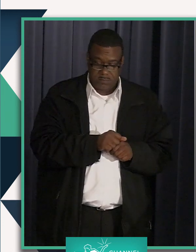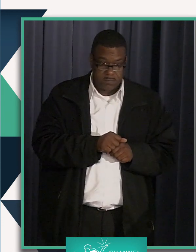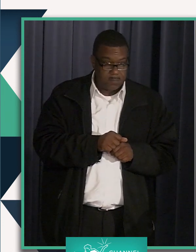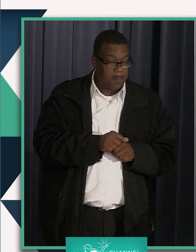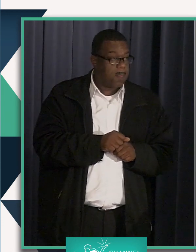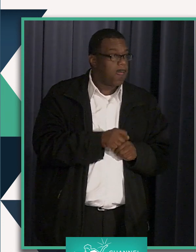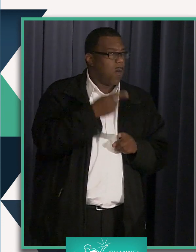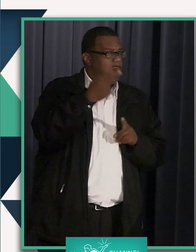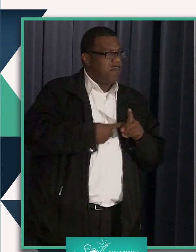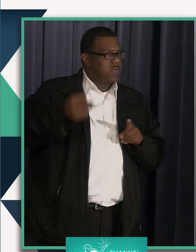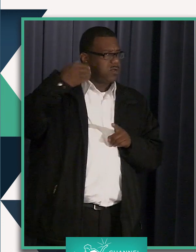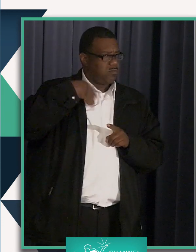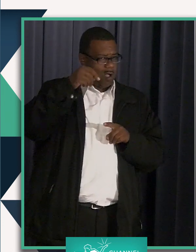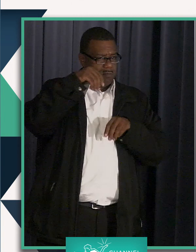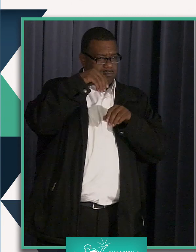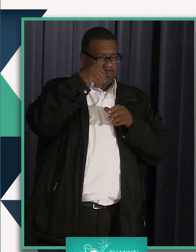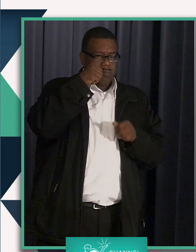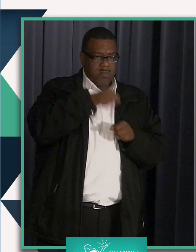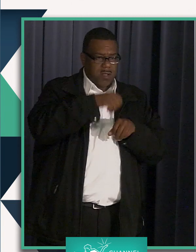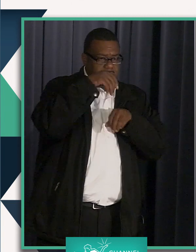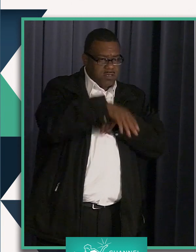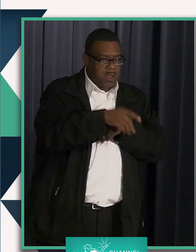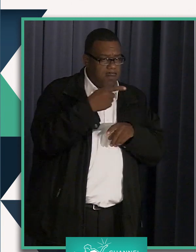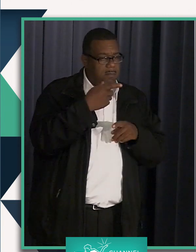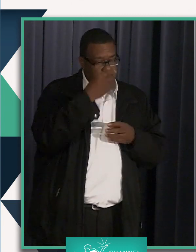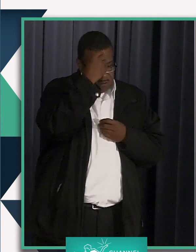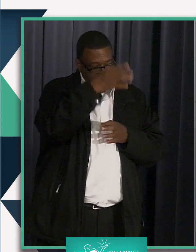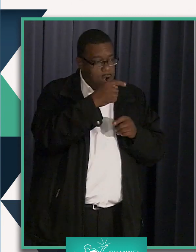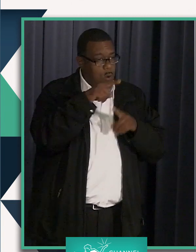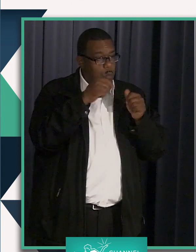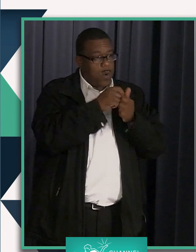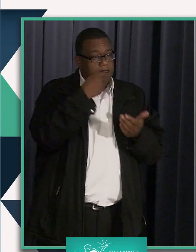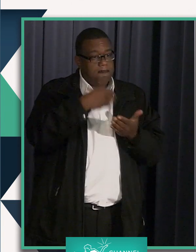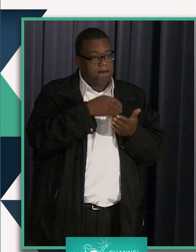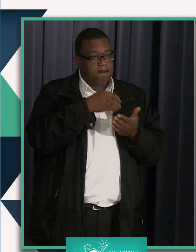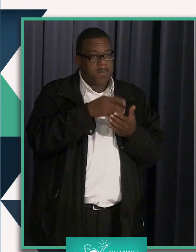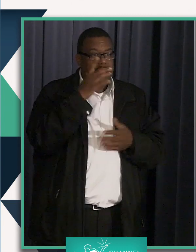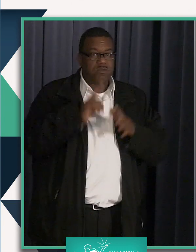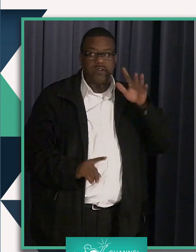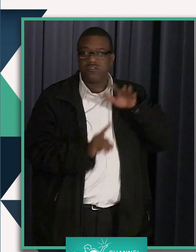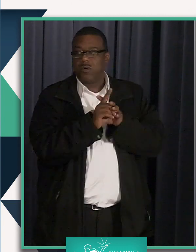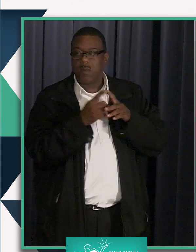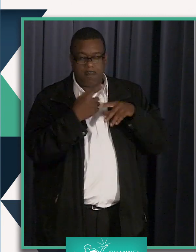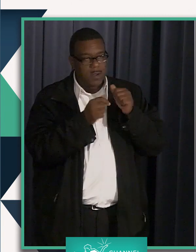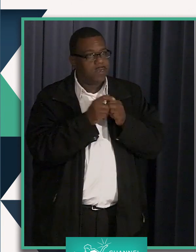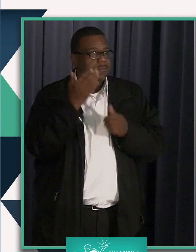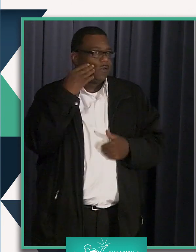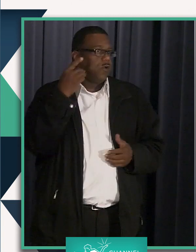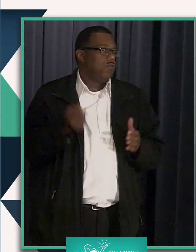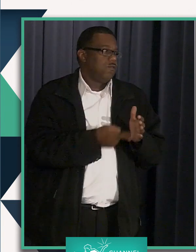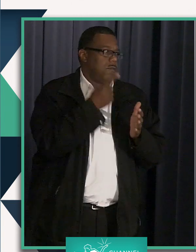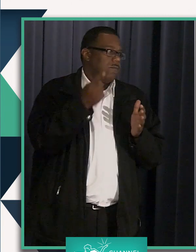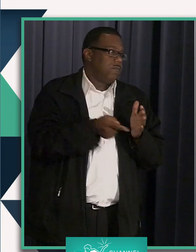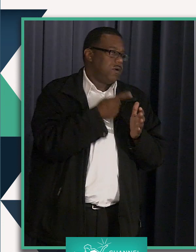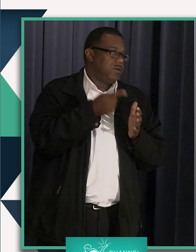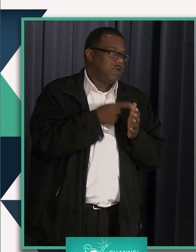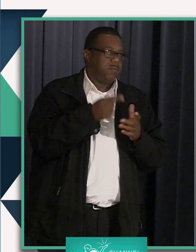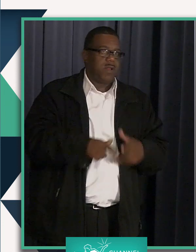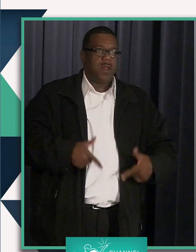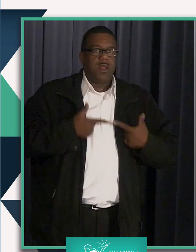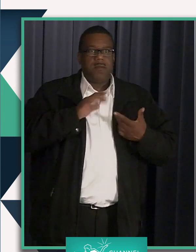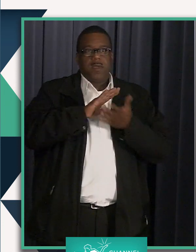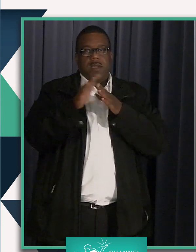about a month ago or before, that tells you this money is coming. I know sometimes people, life is busy,